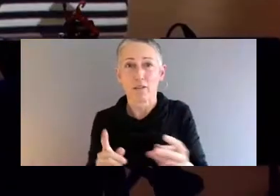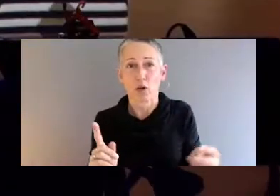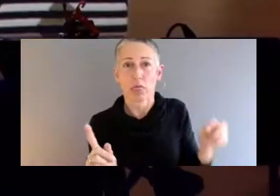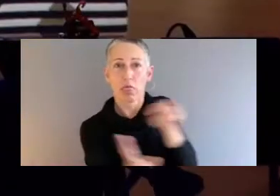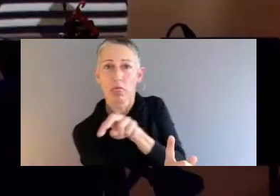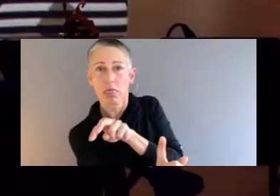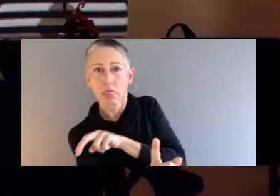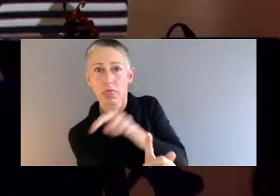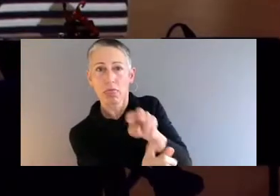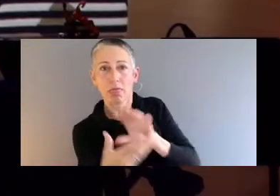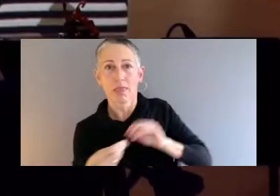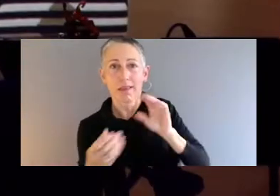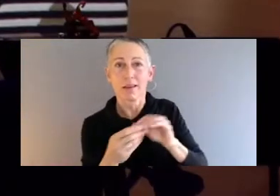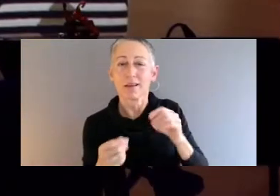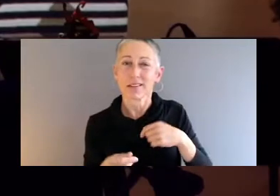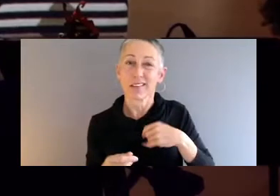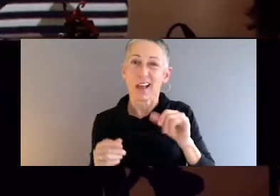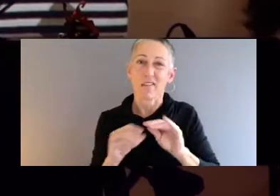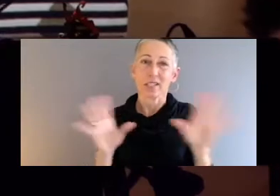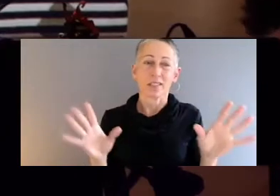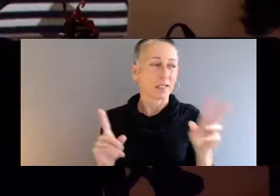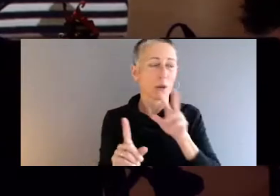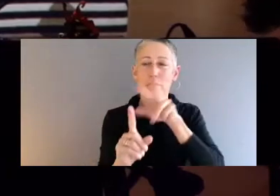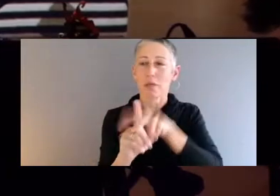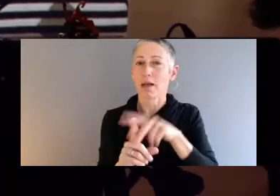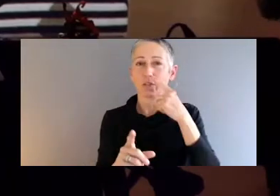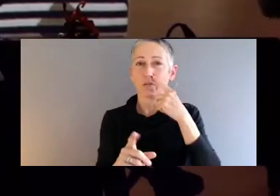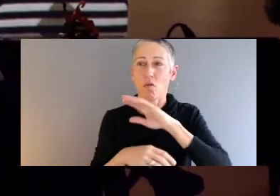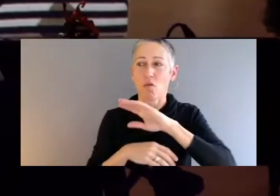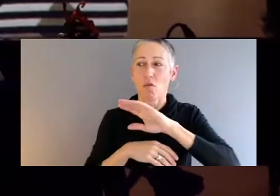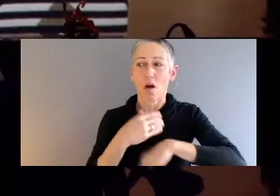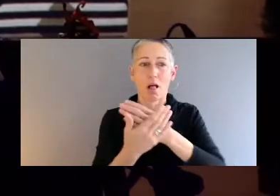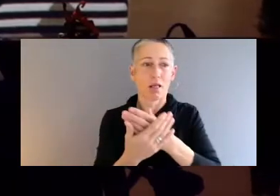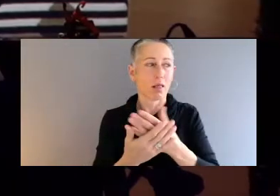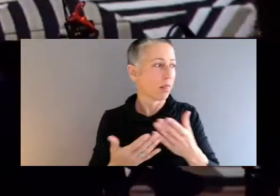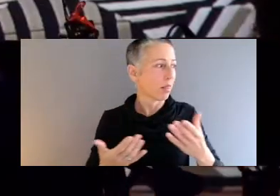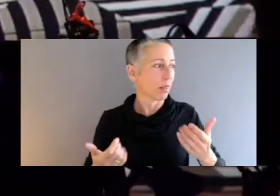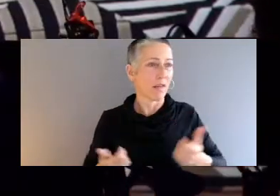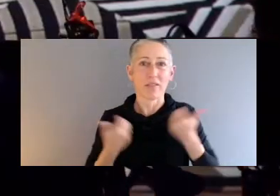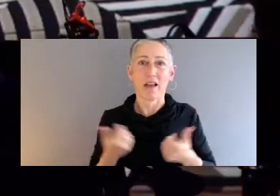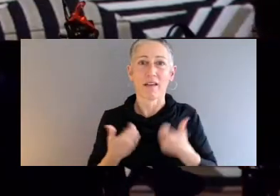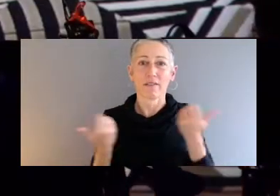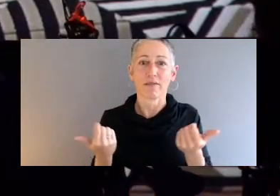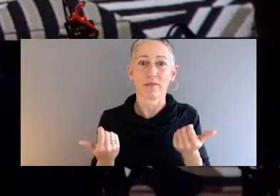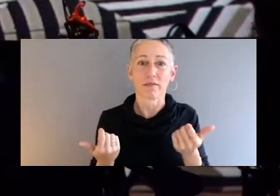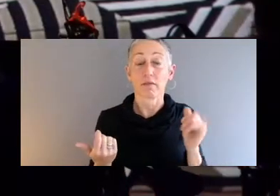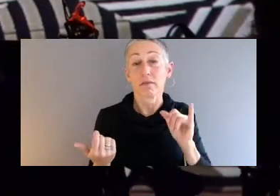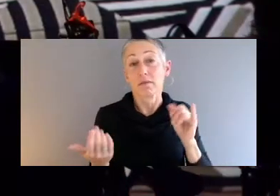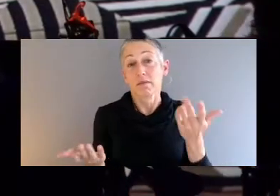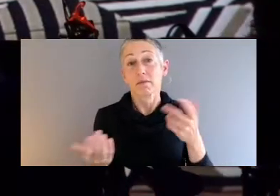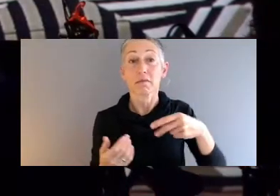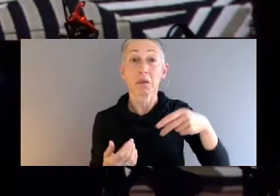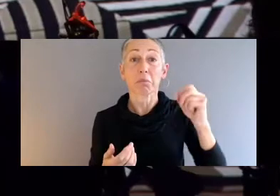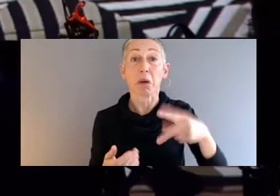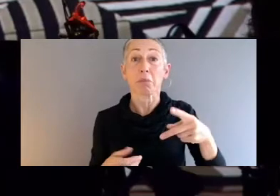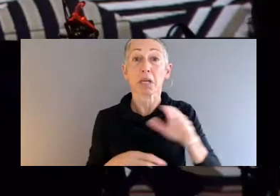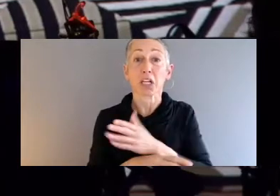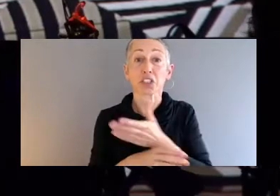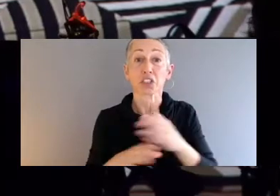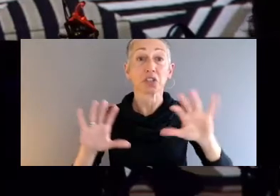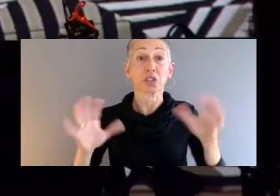think that kind of obviously applies in all aspects of life. And we were like, you know, it's a pop concert. We want to kind of commit to the idea of it feeling like a